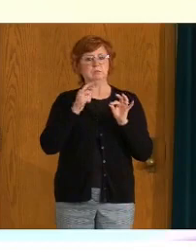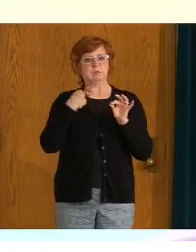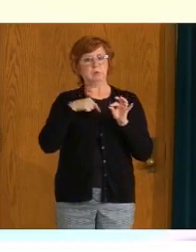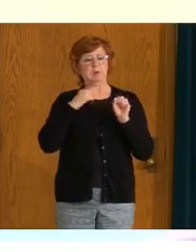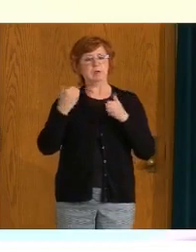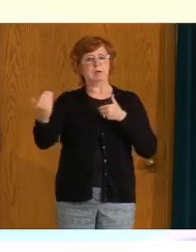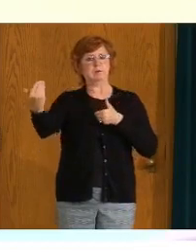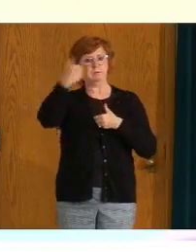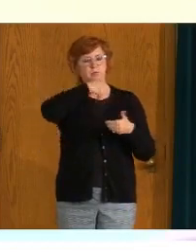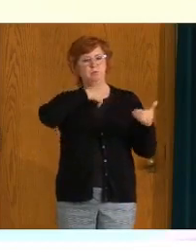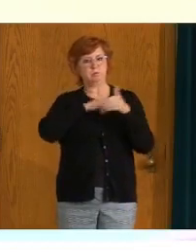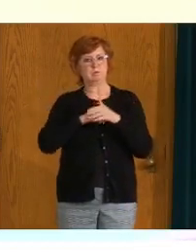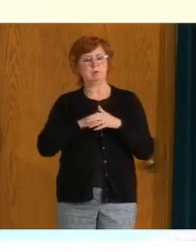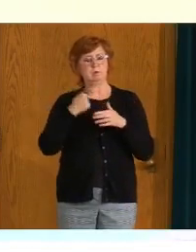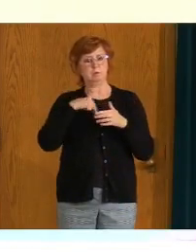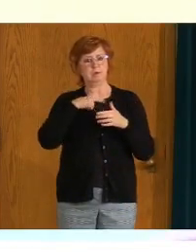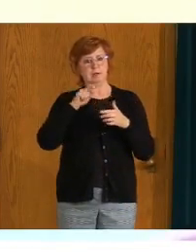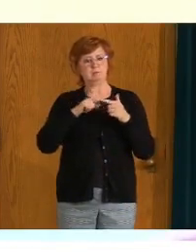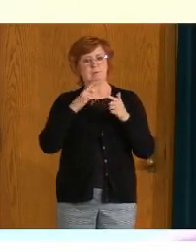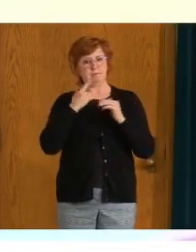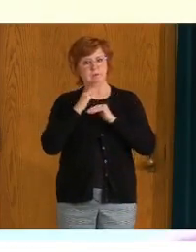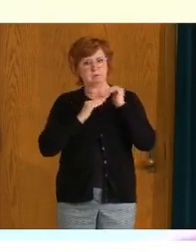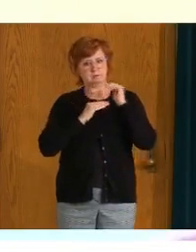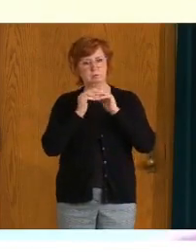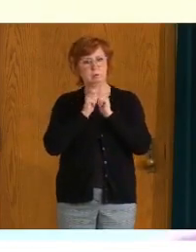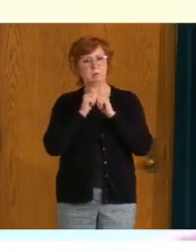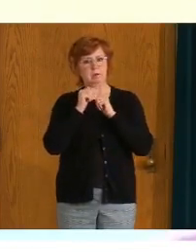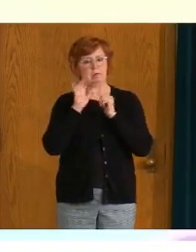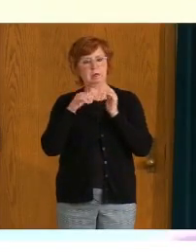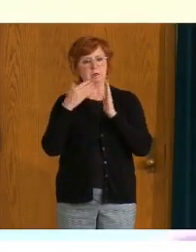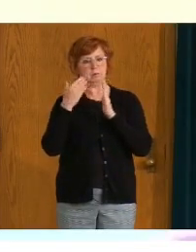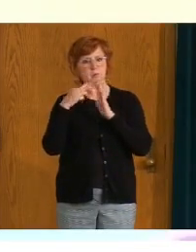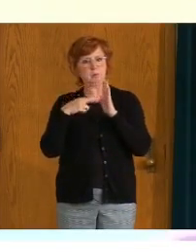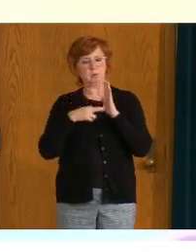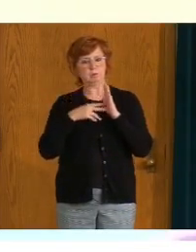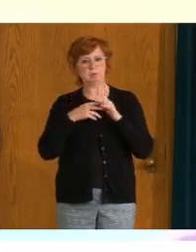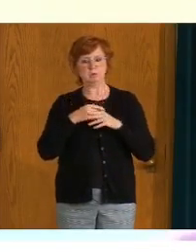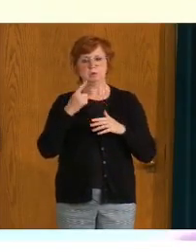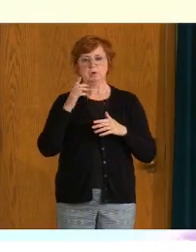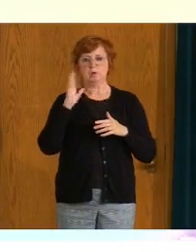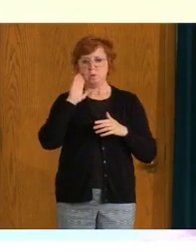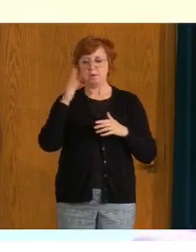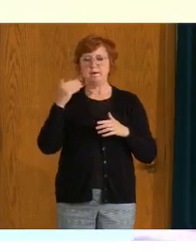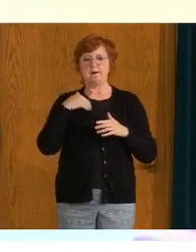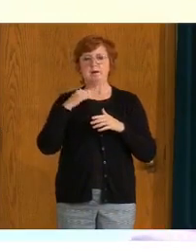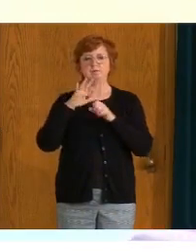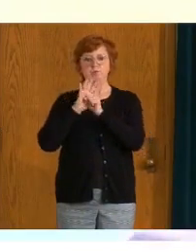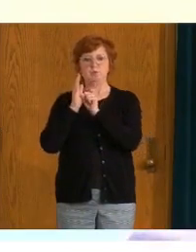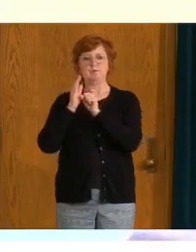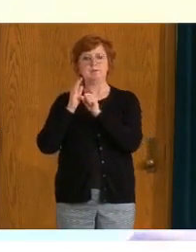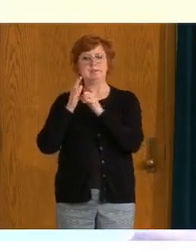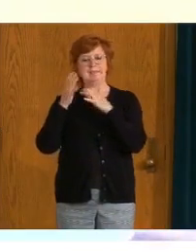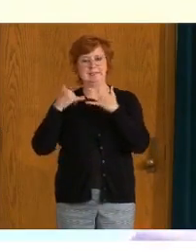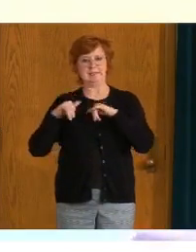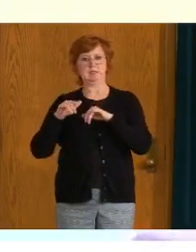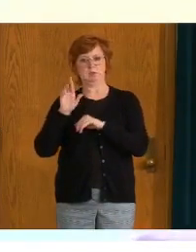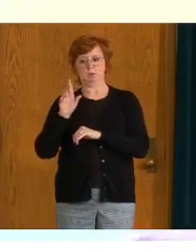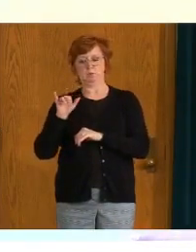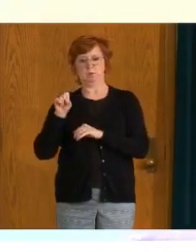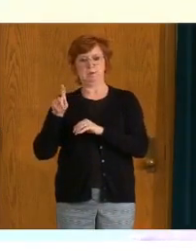have to become comfortable with. And there will remain always a risk of COVID, more so if you